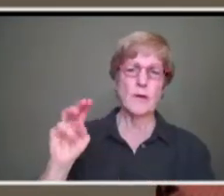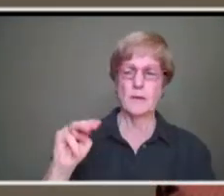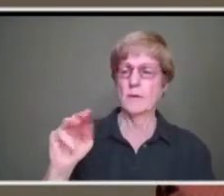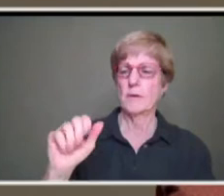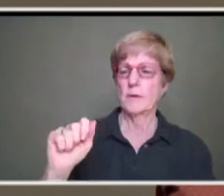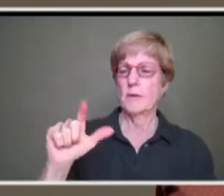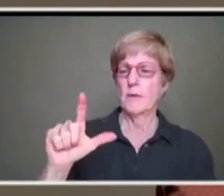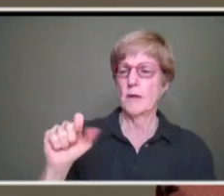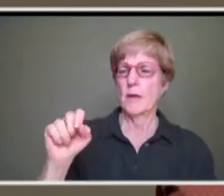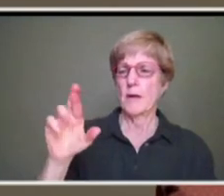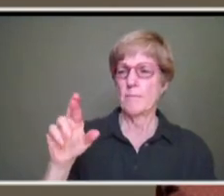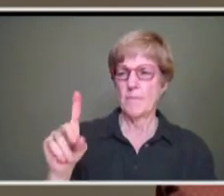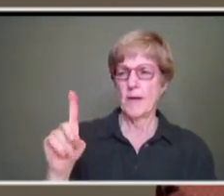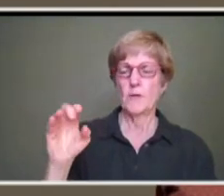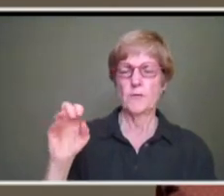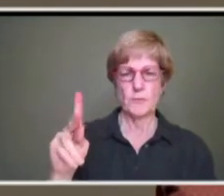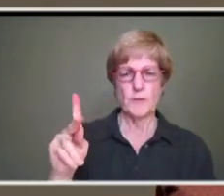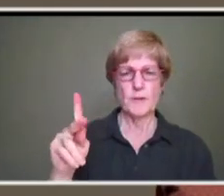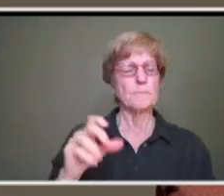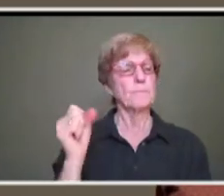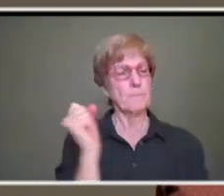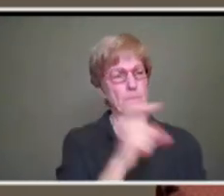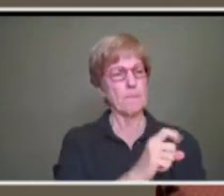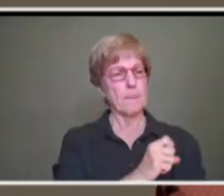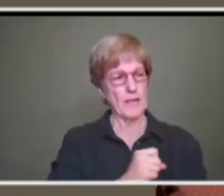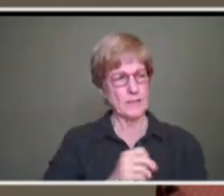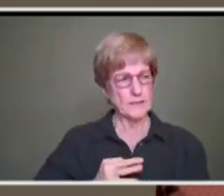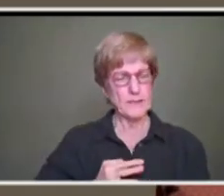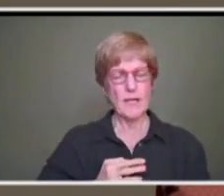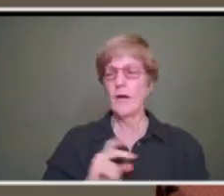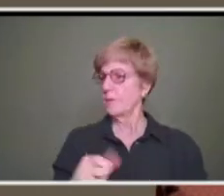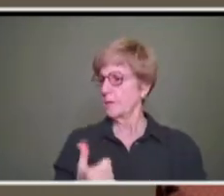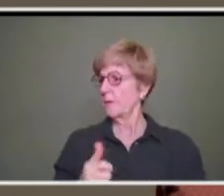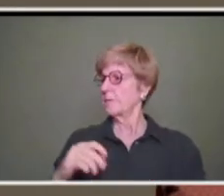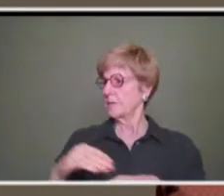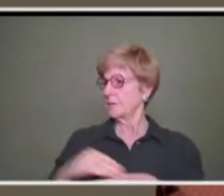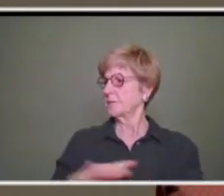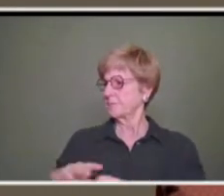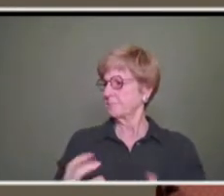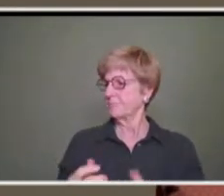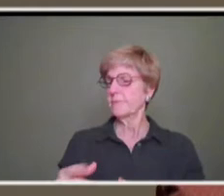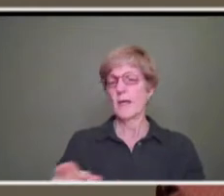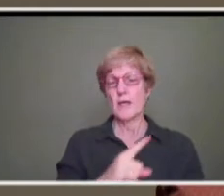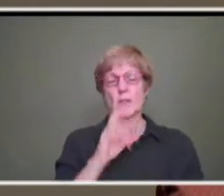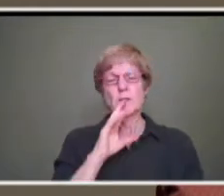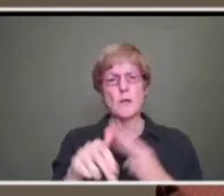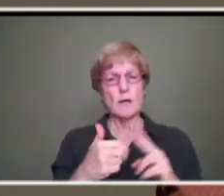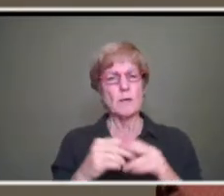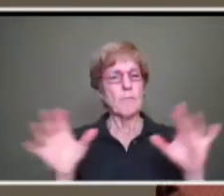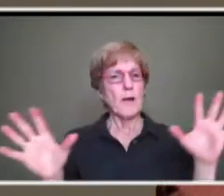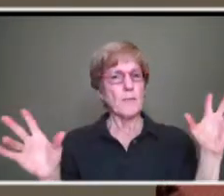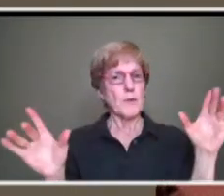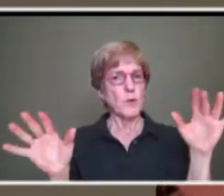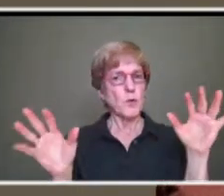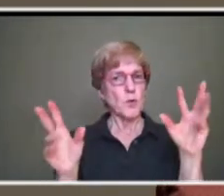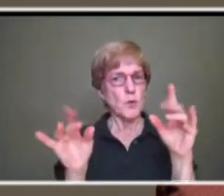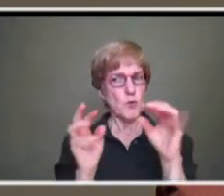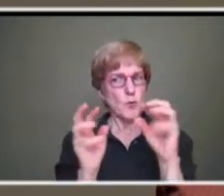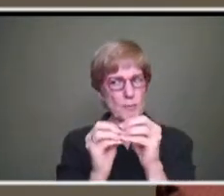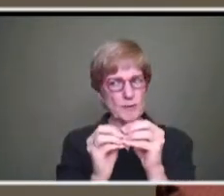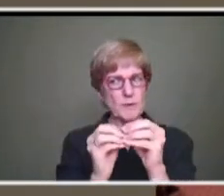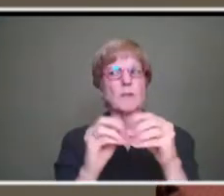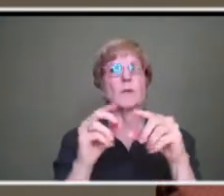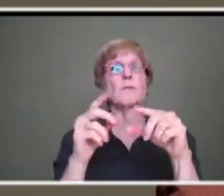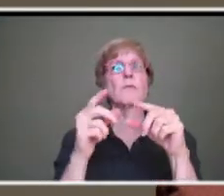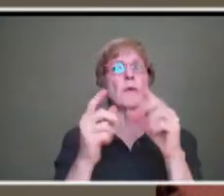so it's for staff but also for my colleagues you know I've I've talked about the cumulative impact of growth than we had the